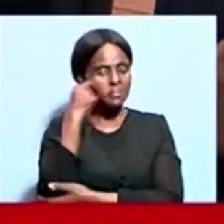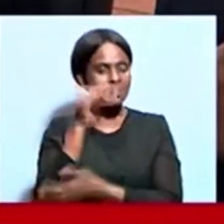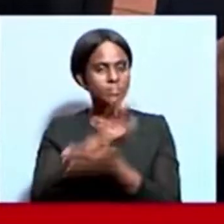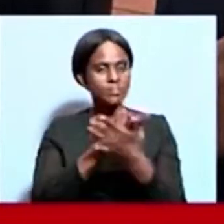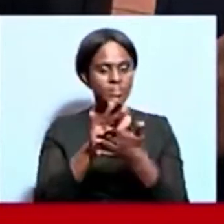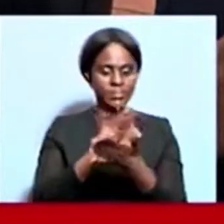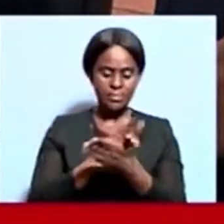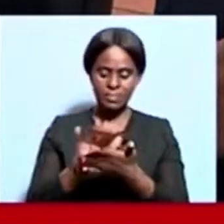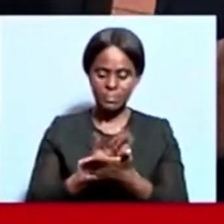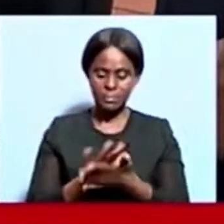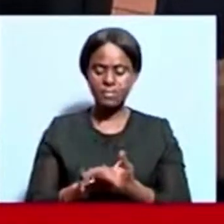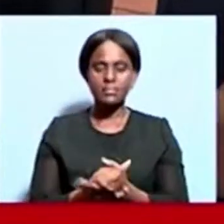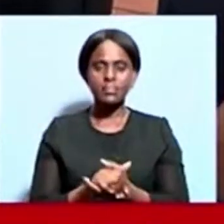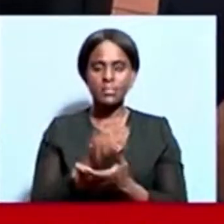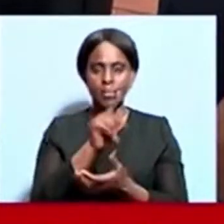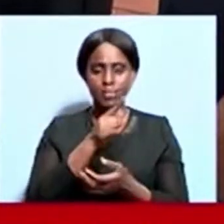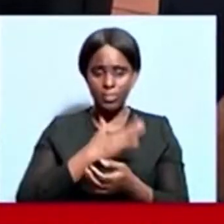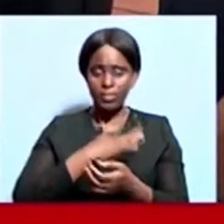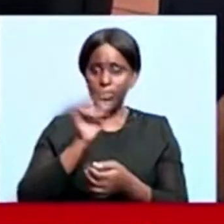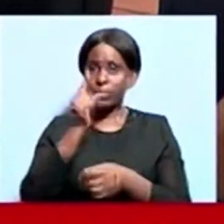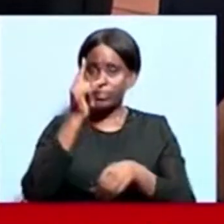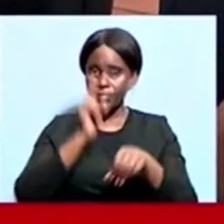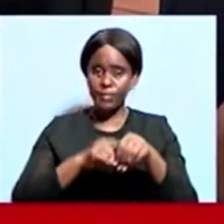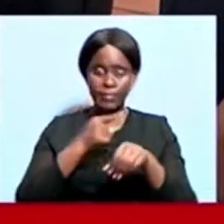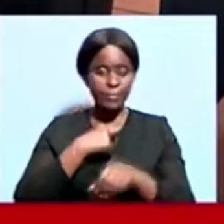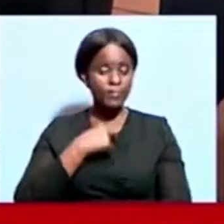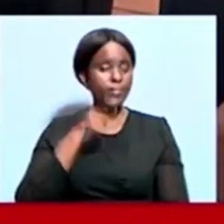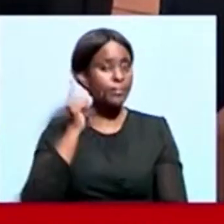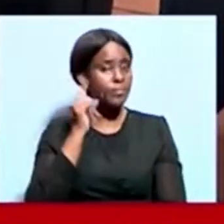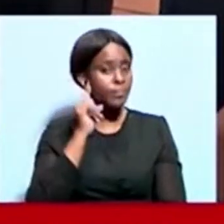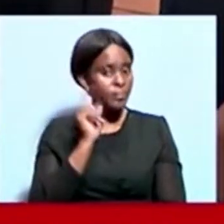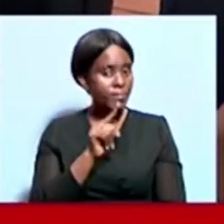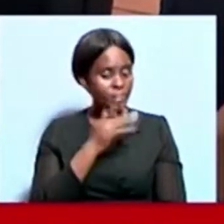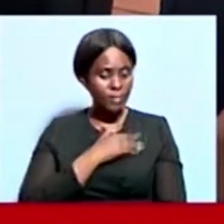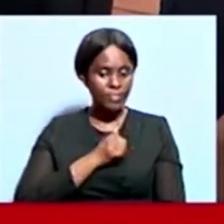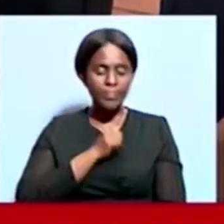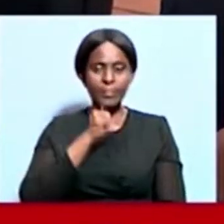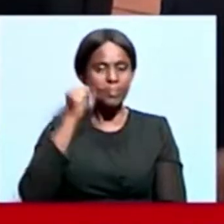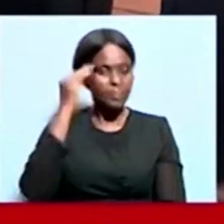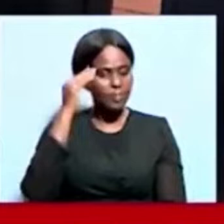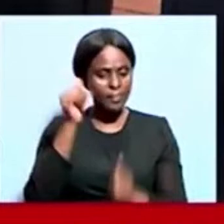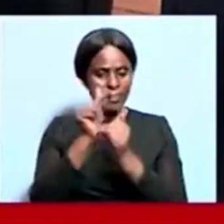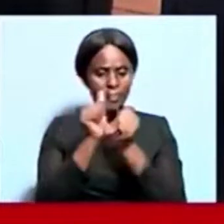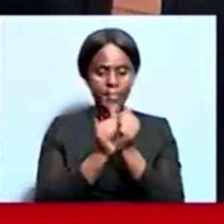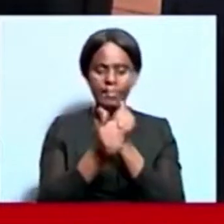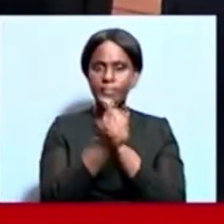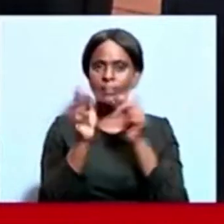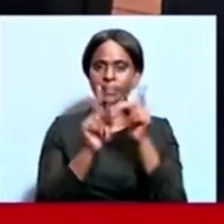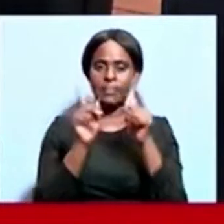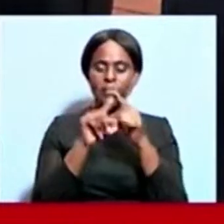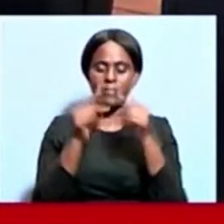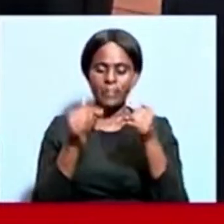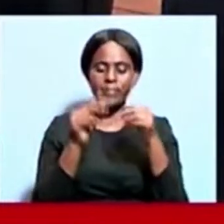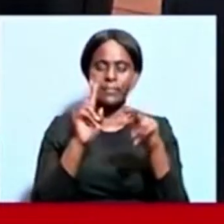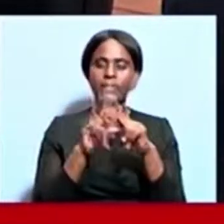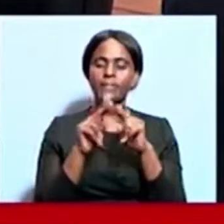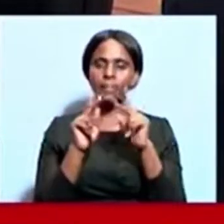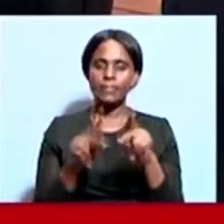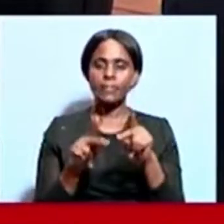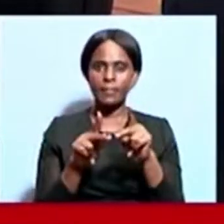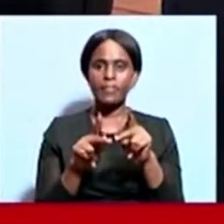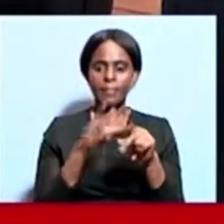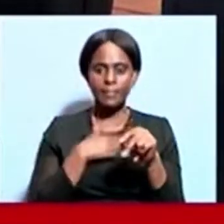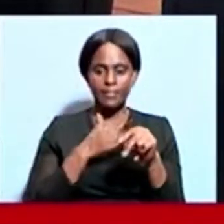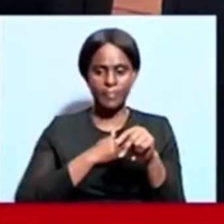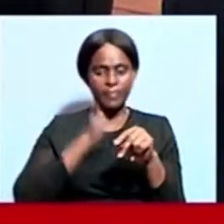Attorney General for clearance. This is my first time to hear this. I don't know about others. But nevertheless, Chair, I